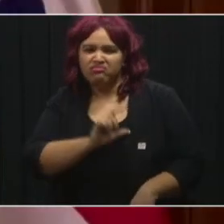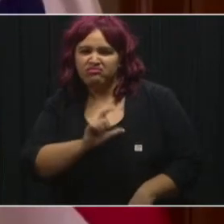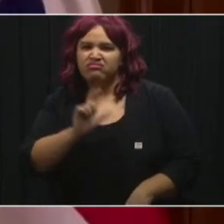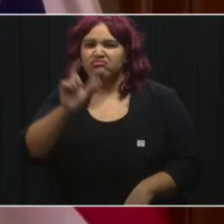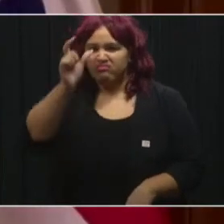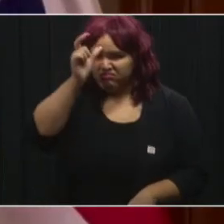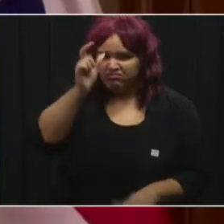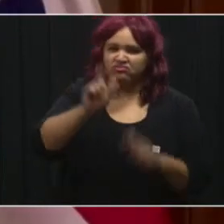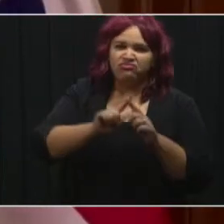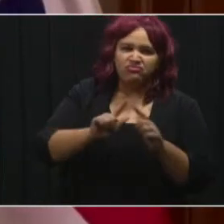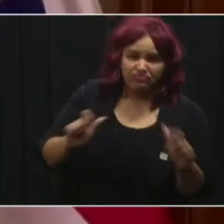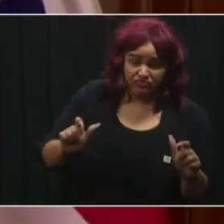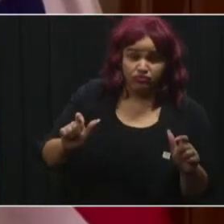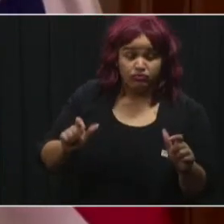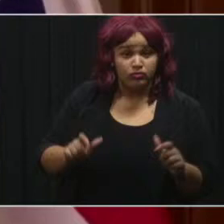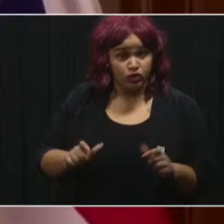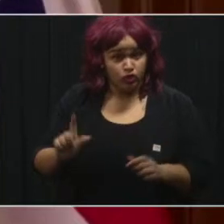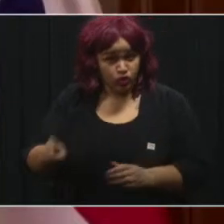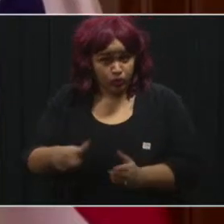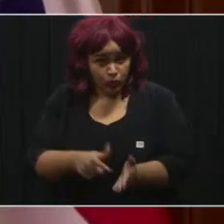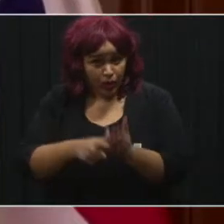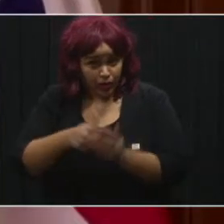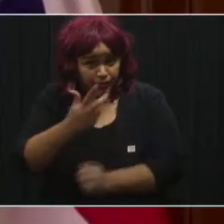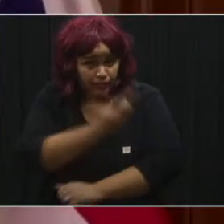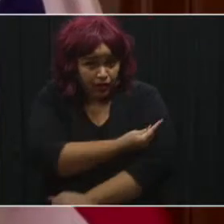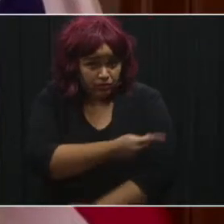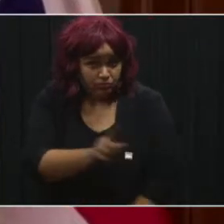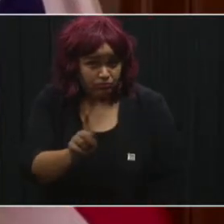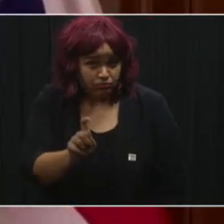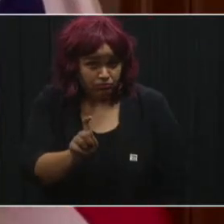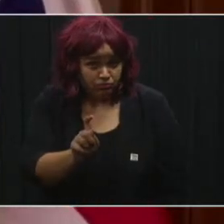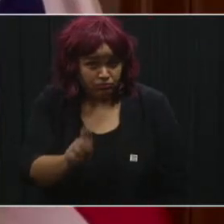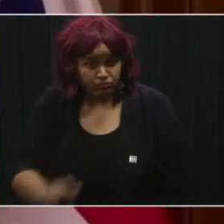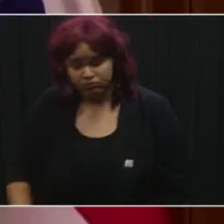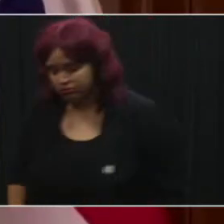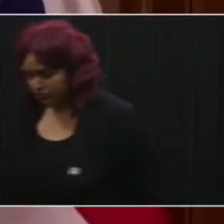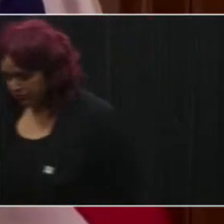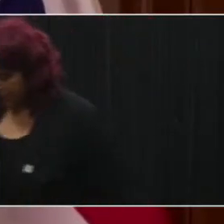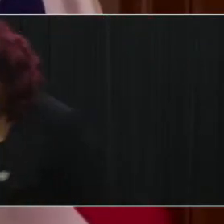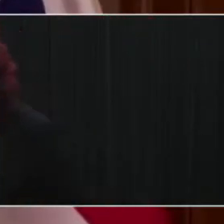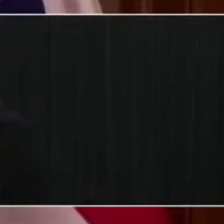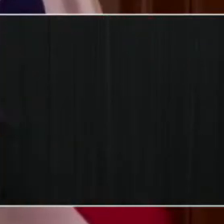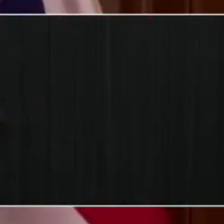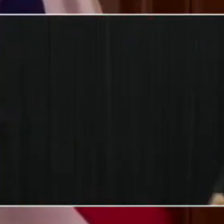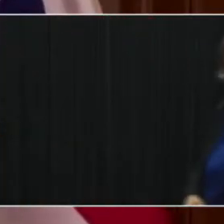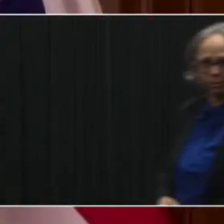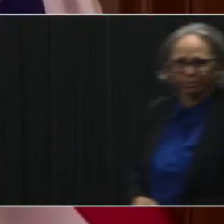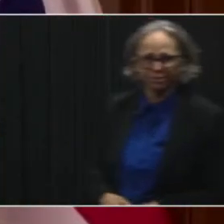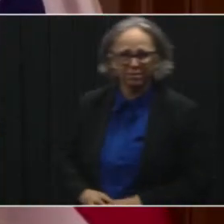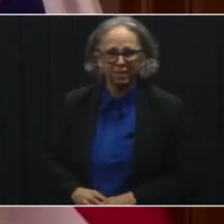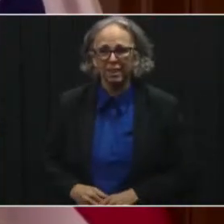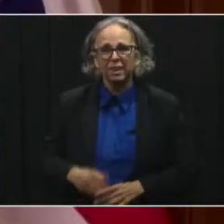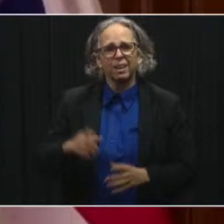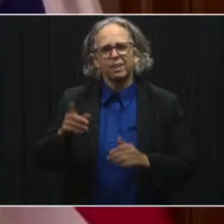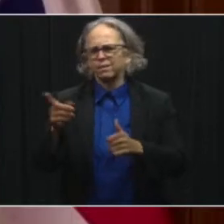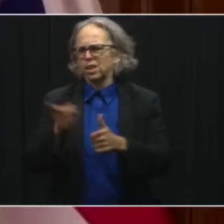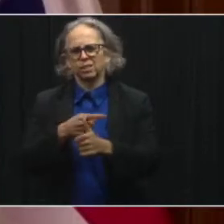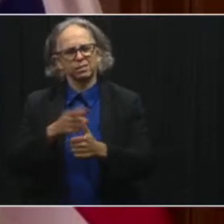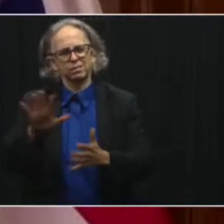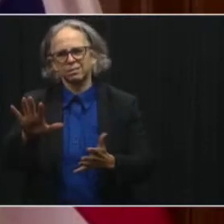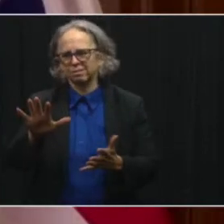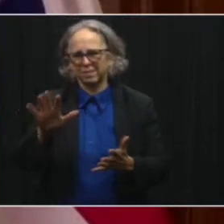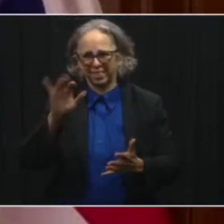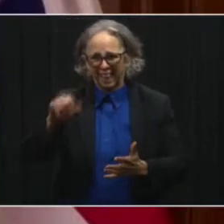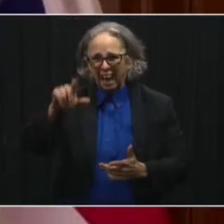Well, I guess I'll go first. First of all, a great tragedy, and our heart goes out to